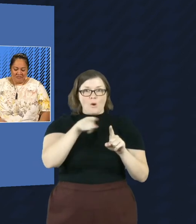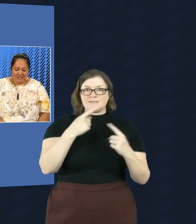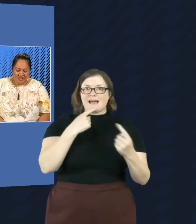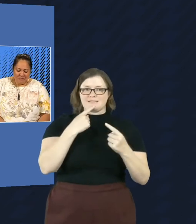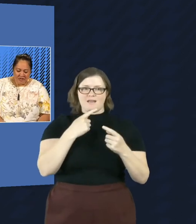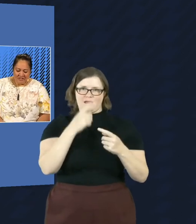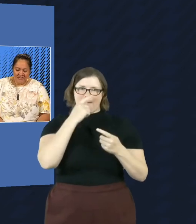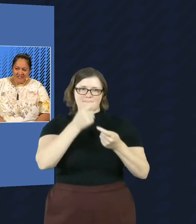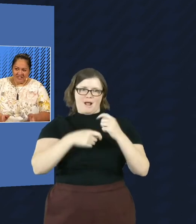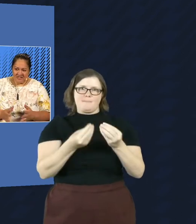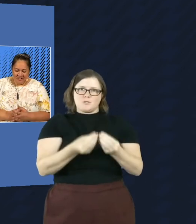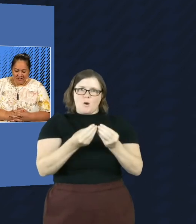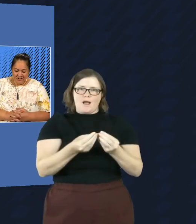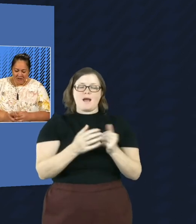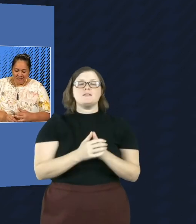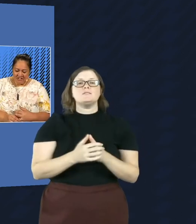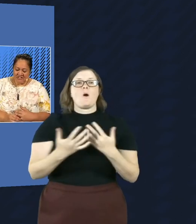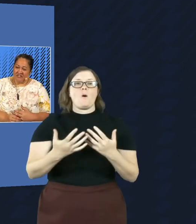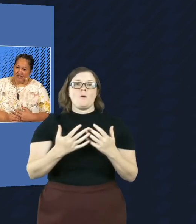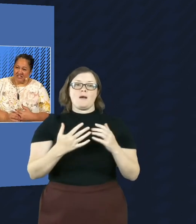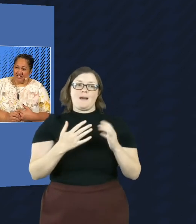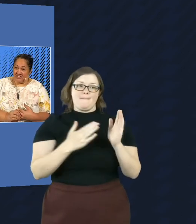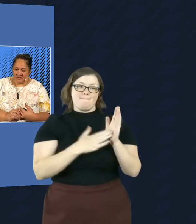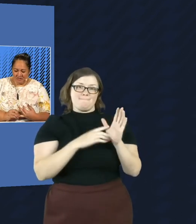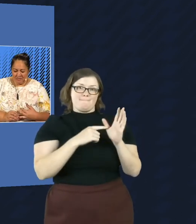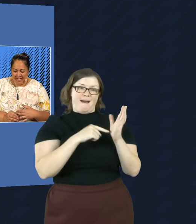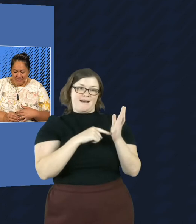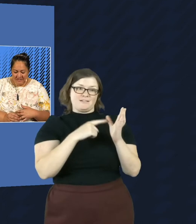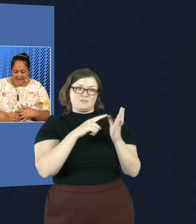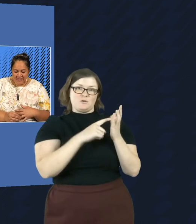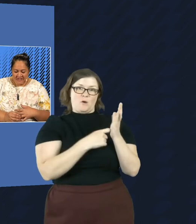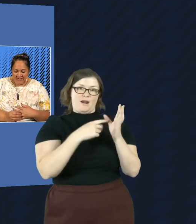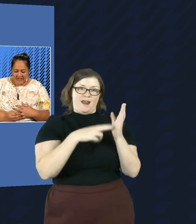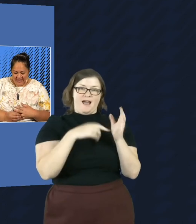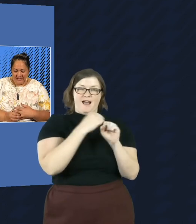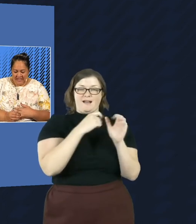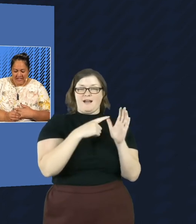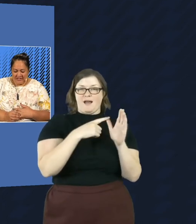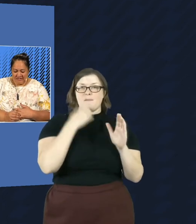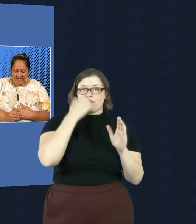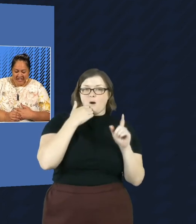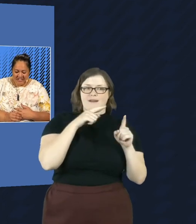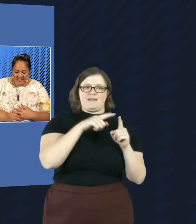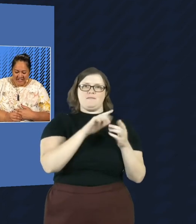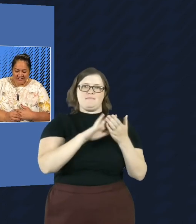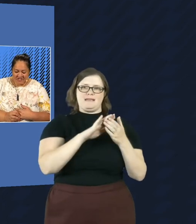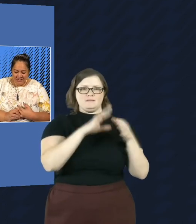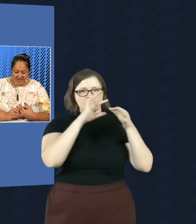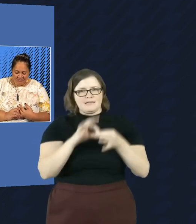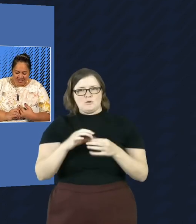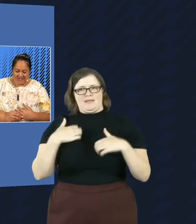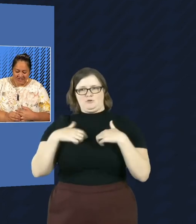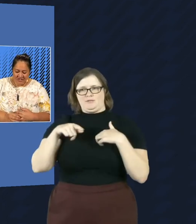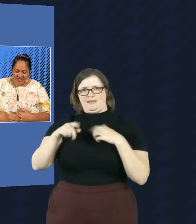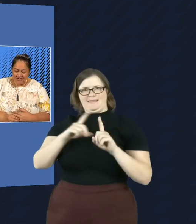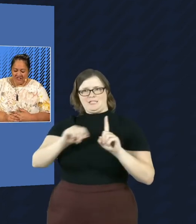yeah, mātauranga Māori, and this includes Māori rights and interests in the digital domain. Again, and the Crown has an active duty